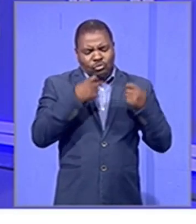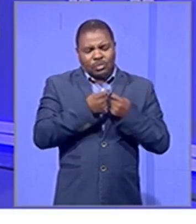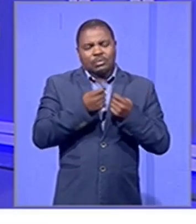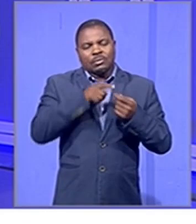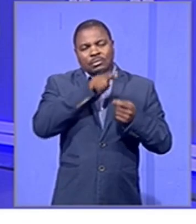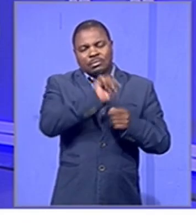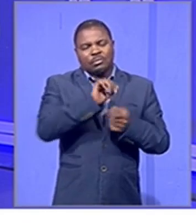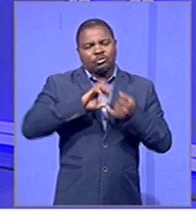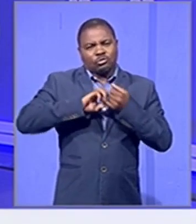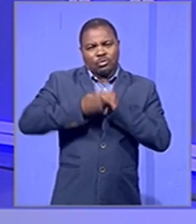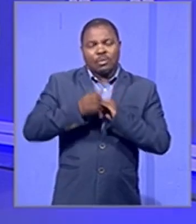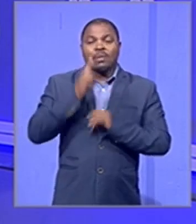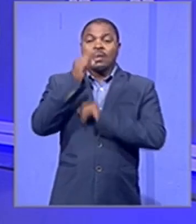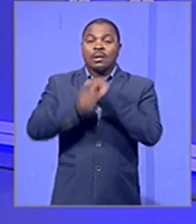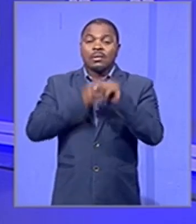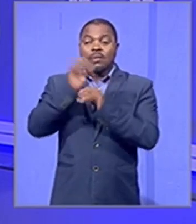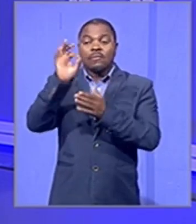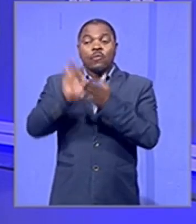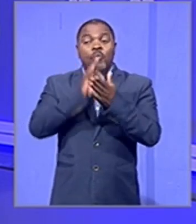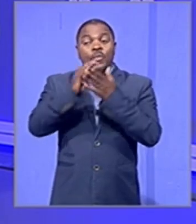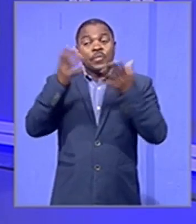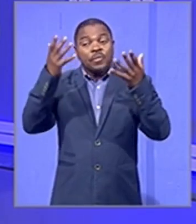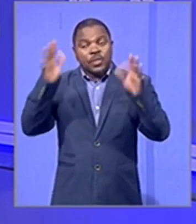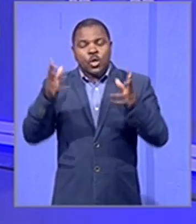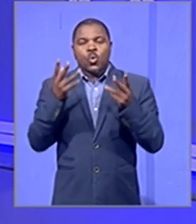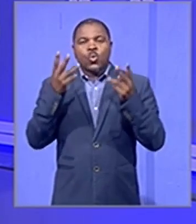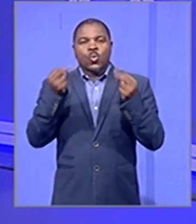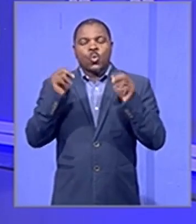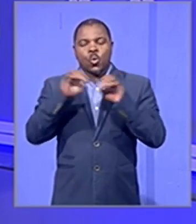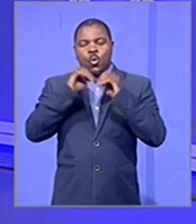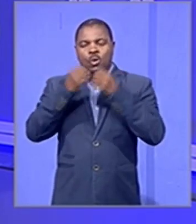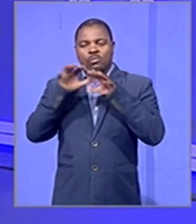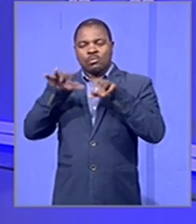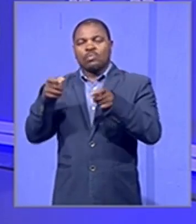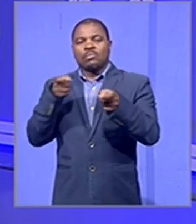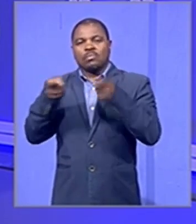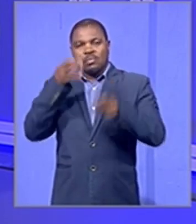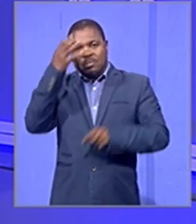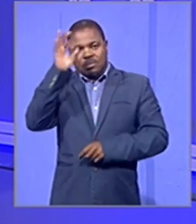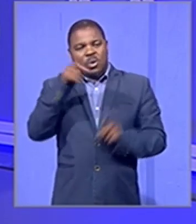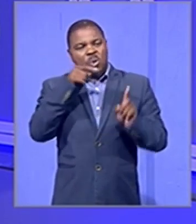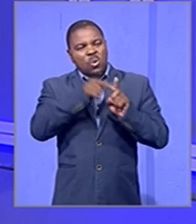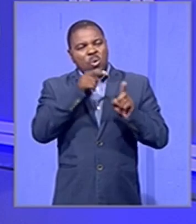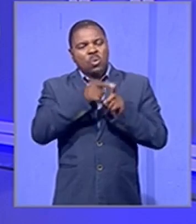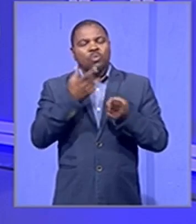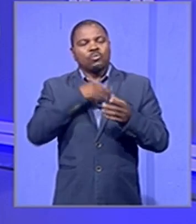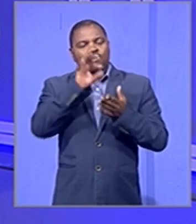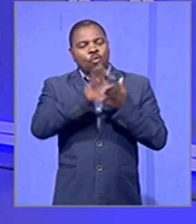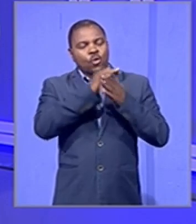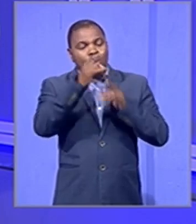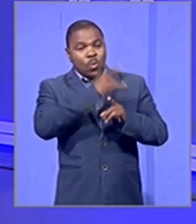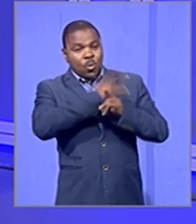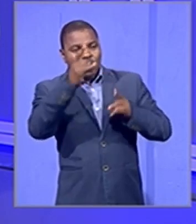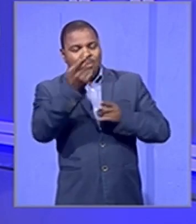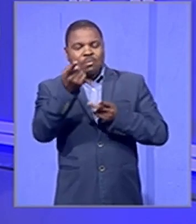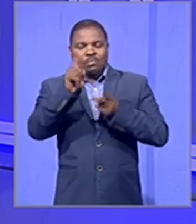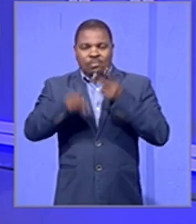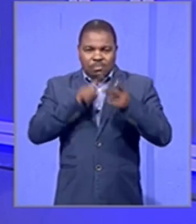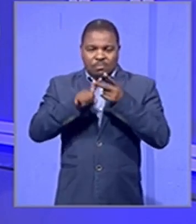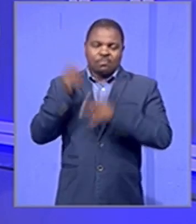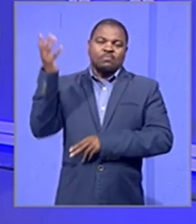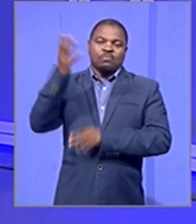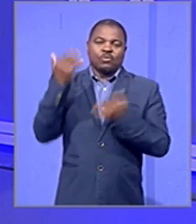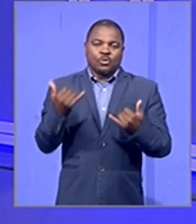mora dikgetho tsa naha tsa isao. O buile sena ha ne a fana ka puo ya sehloho ka mora ho kgethwa e le moetapele e motjha wa DA pejana ka